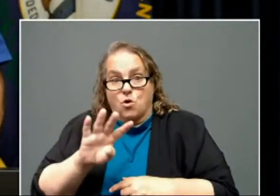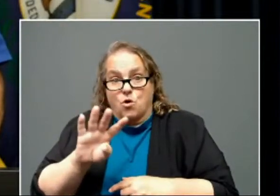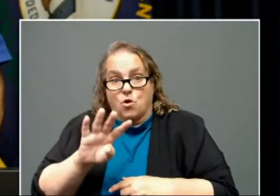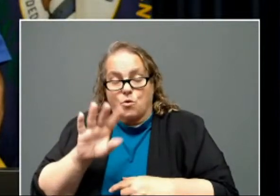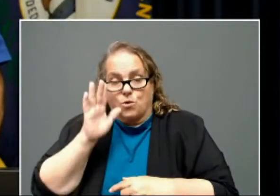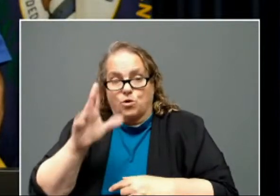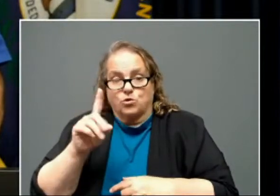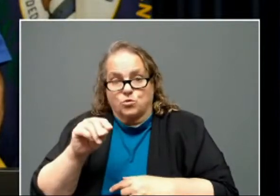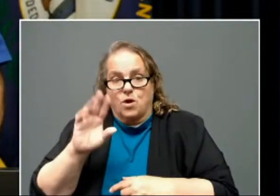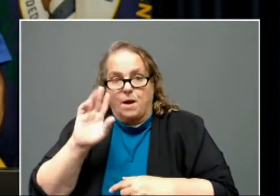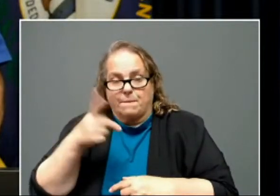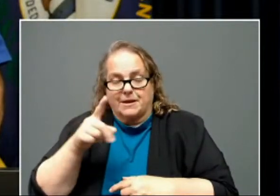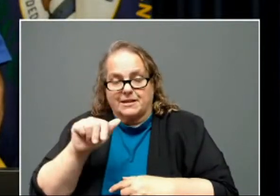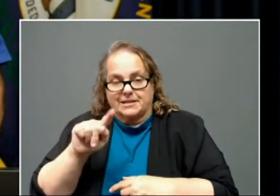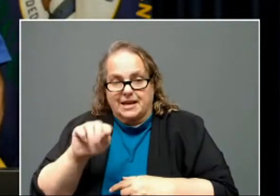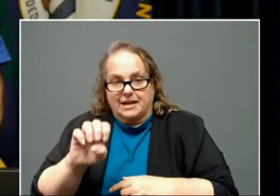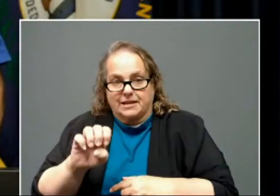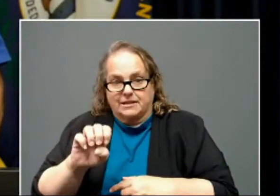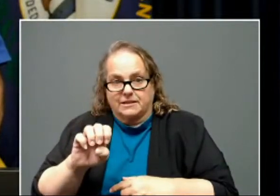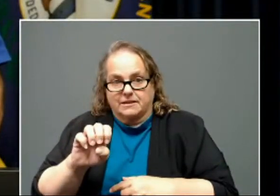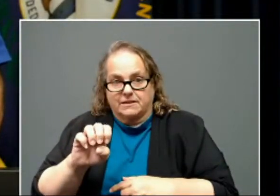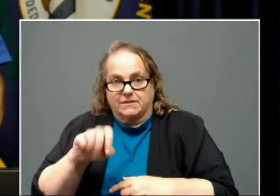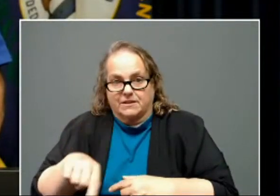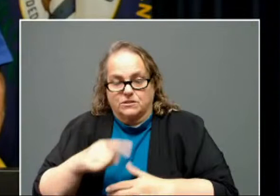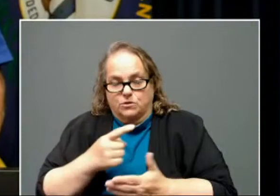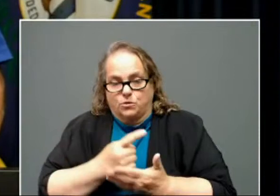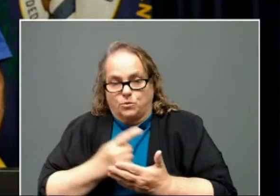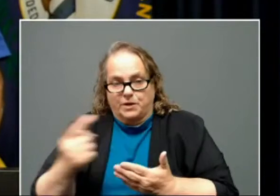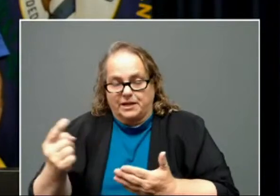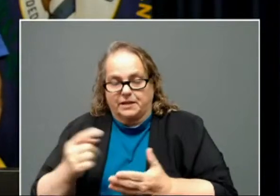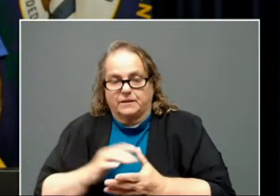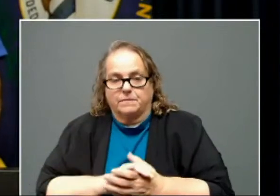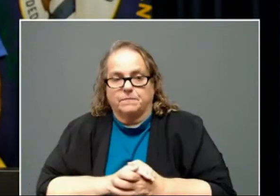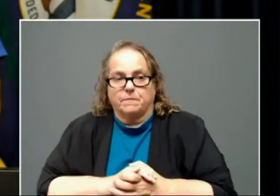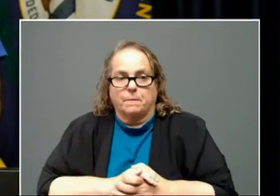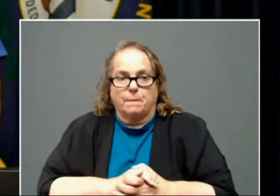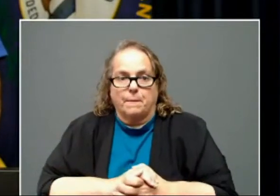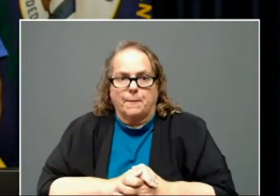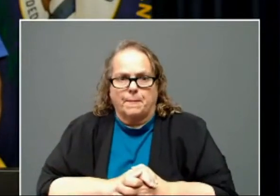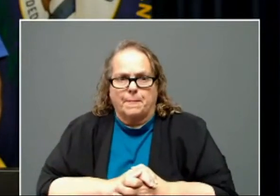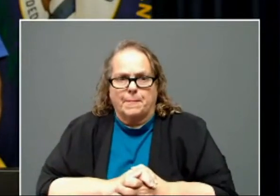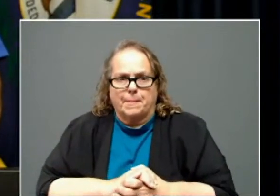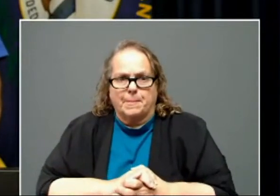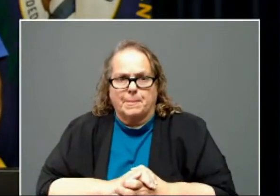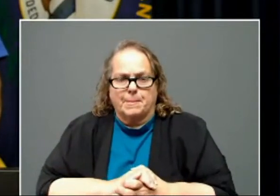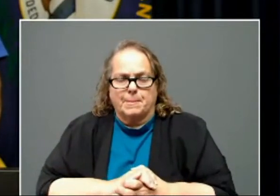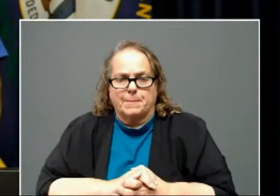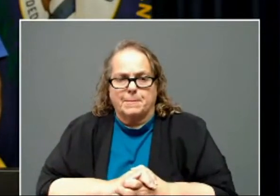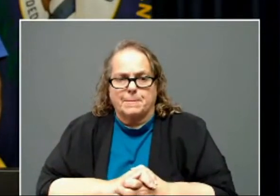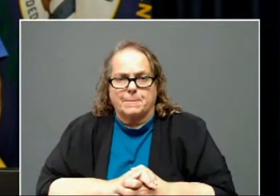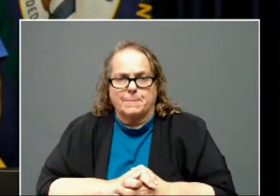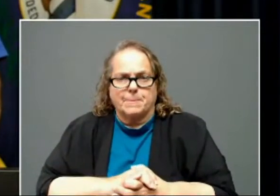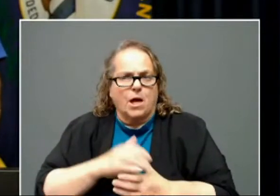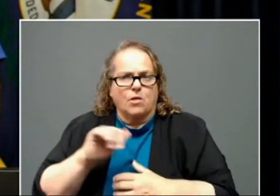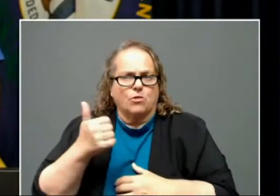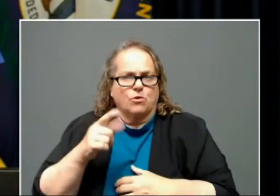update this week. Alex's other question was,